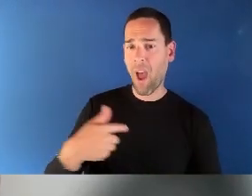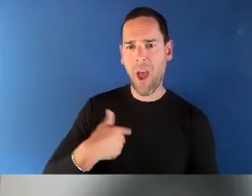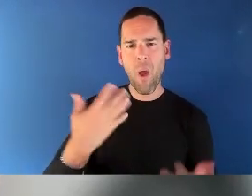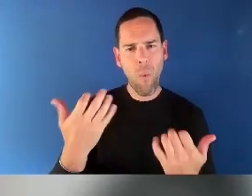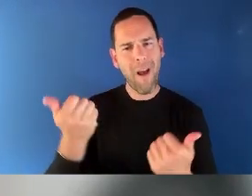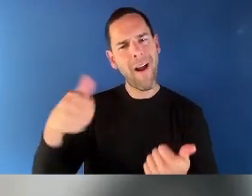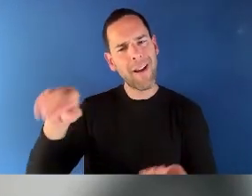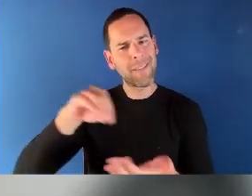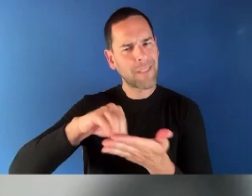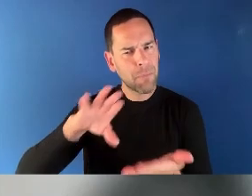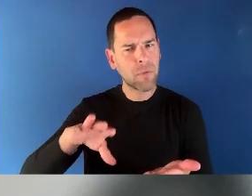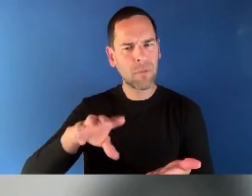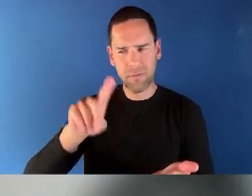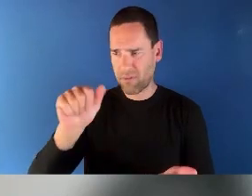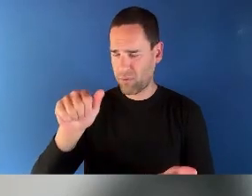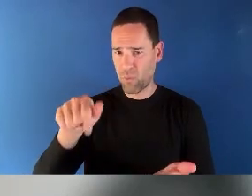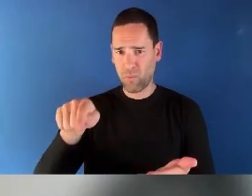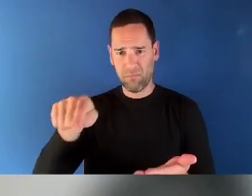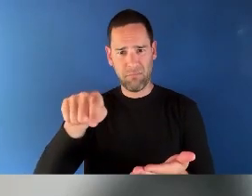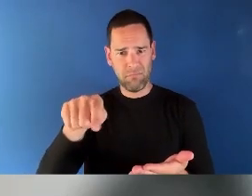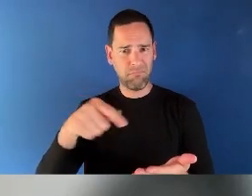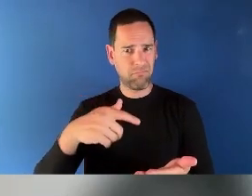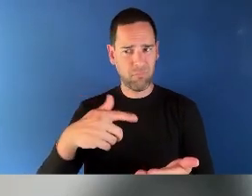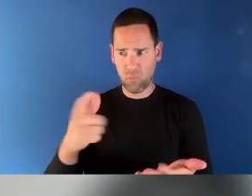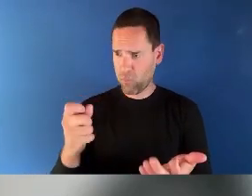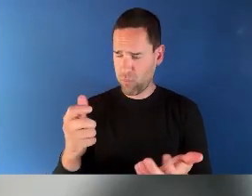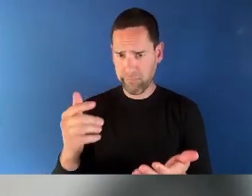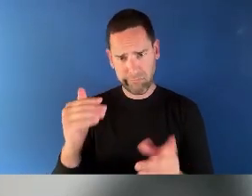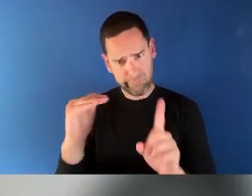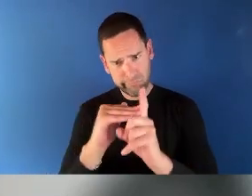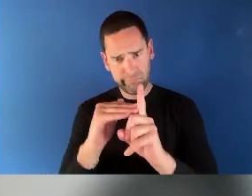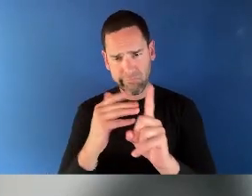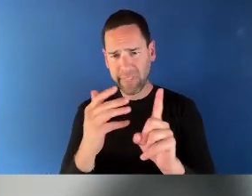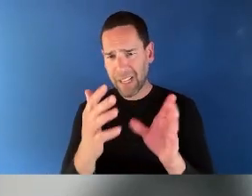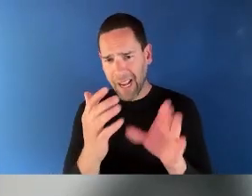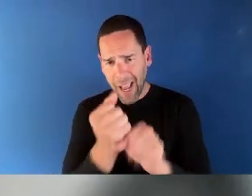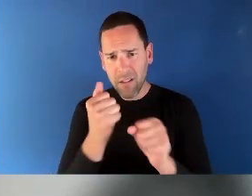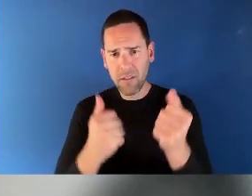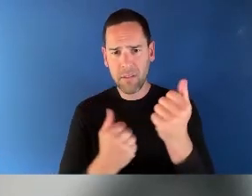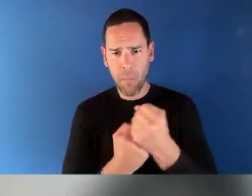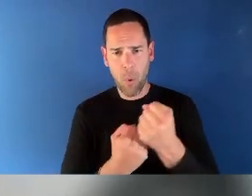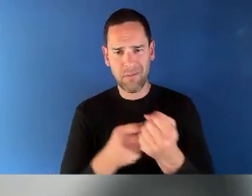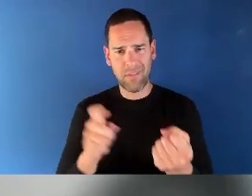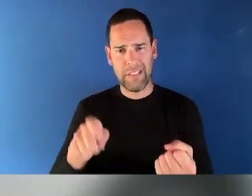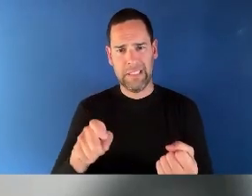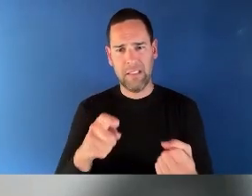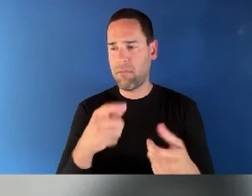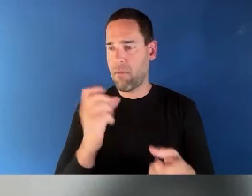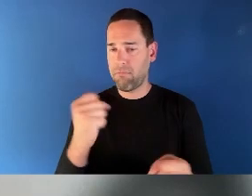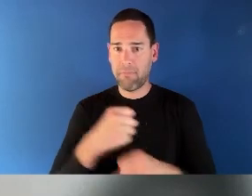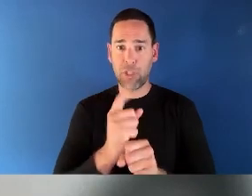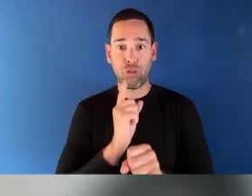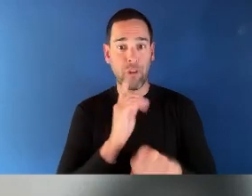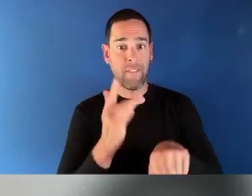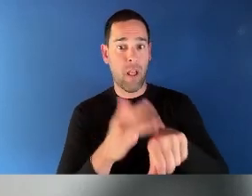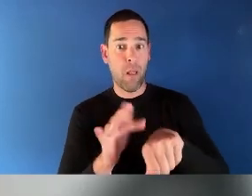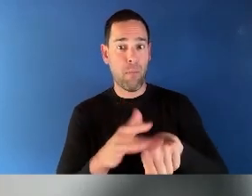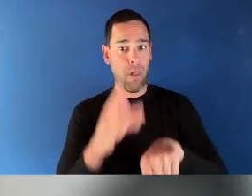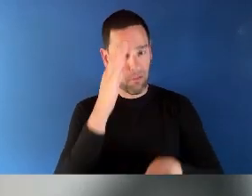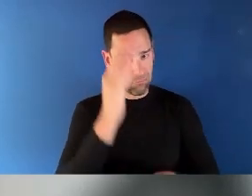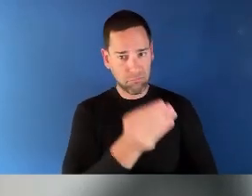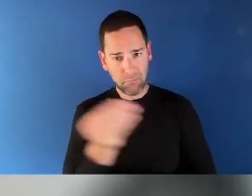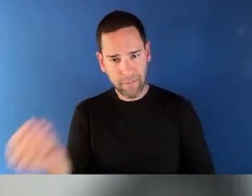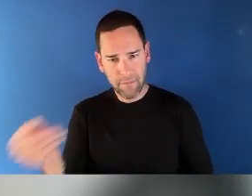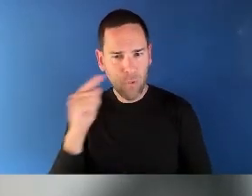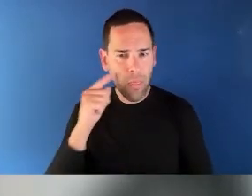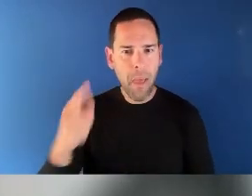about what sports they need that and how to make them available. I want this to be common, standard, and